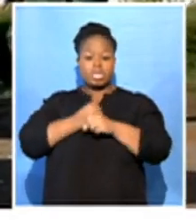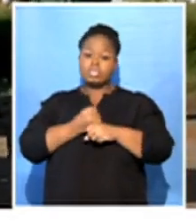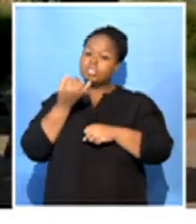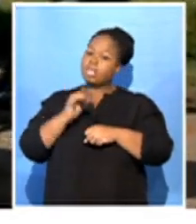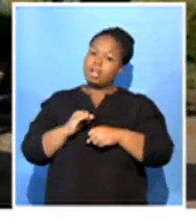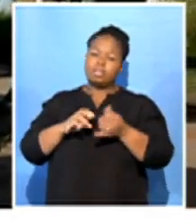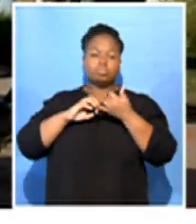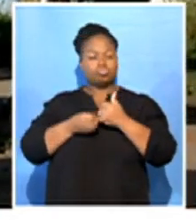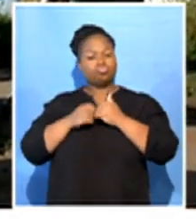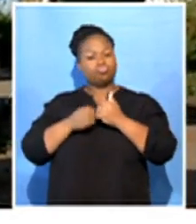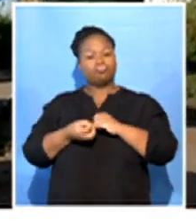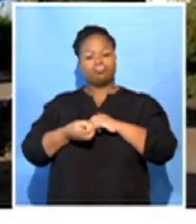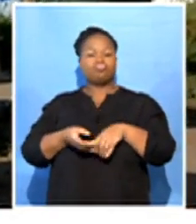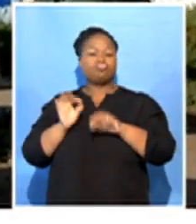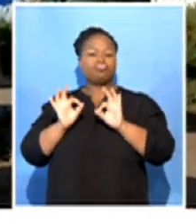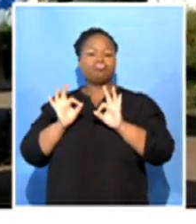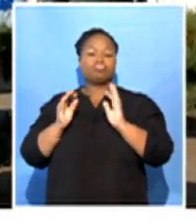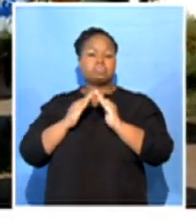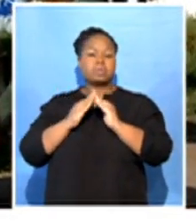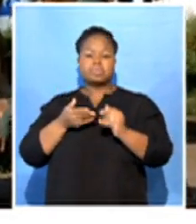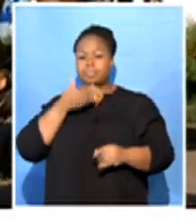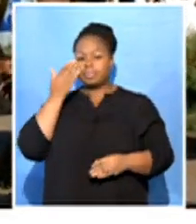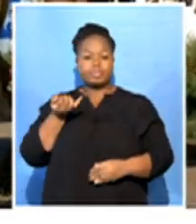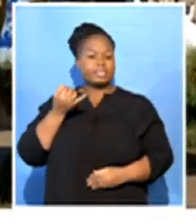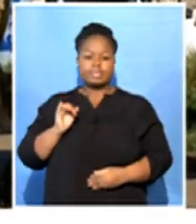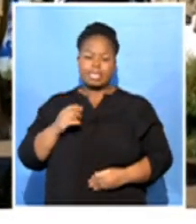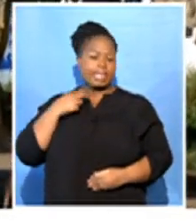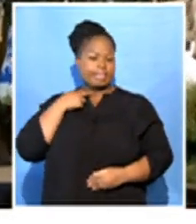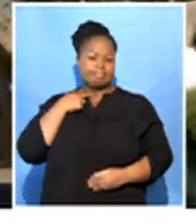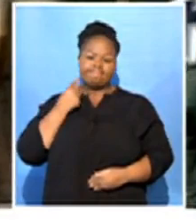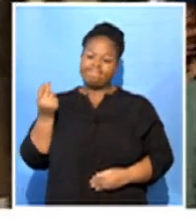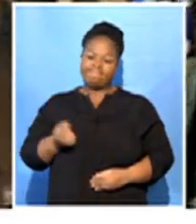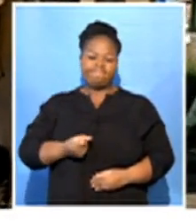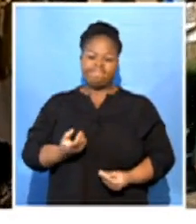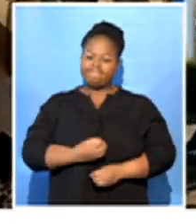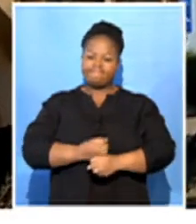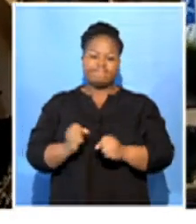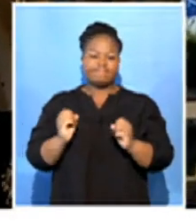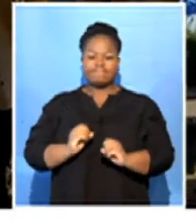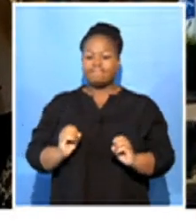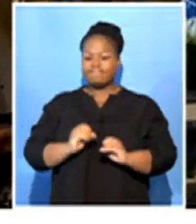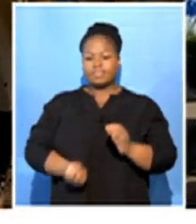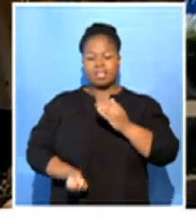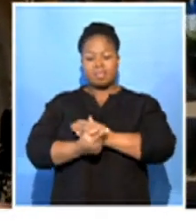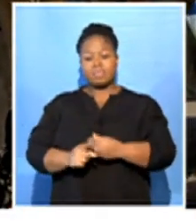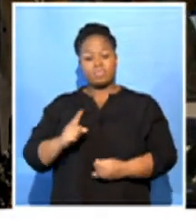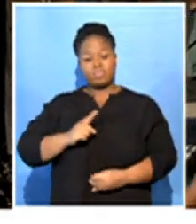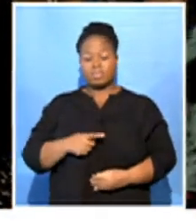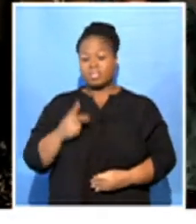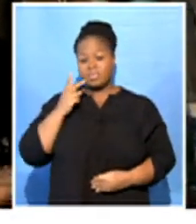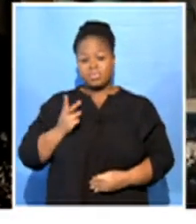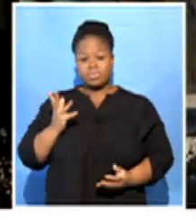been trying to get proper structures, but unfortunately nothing has been happening, saying that they saw